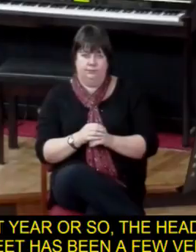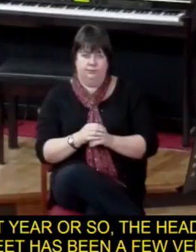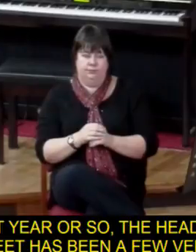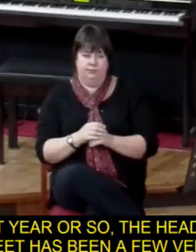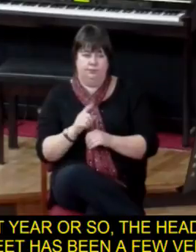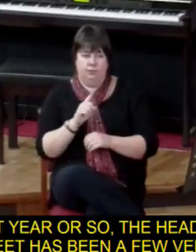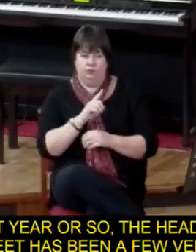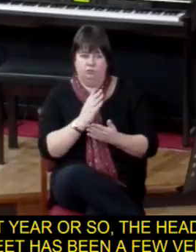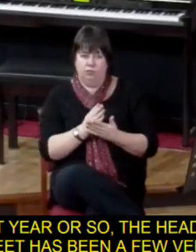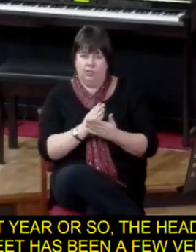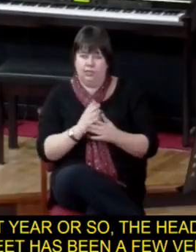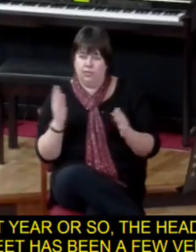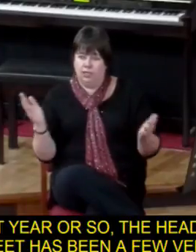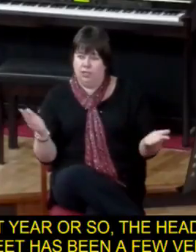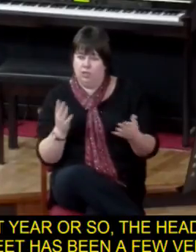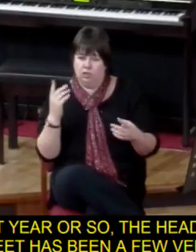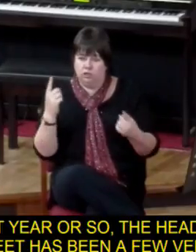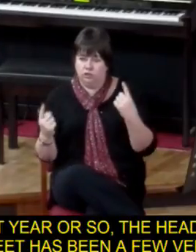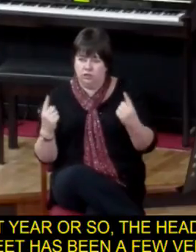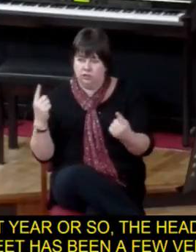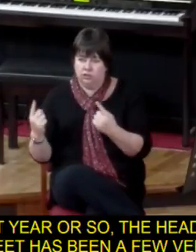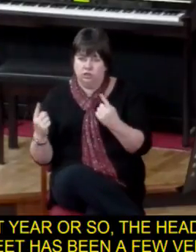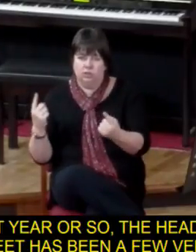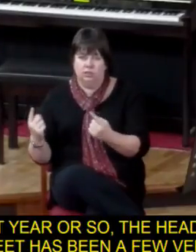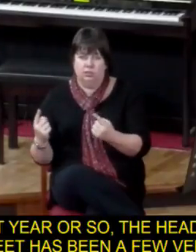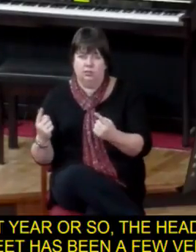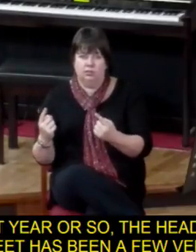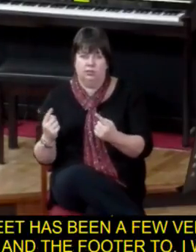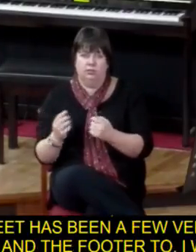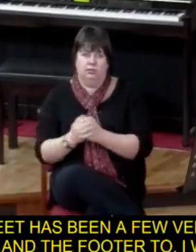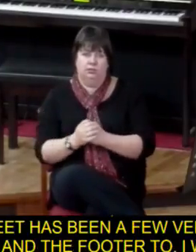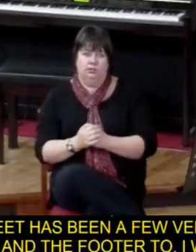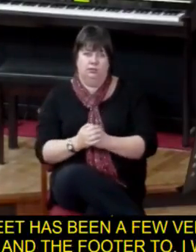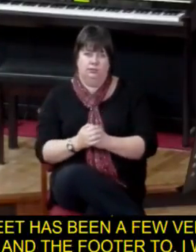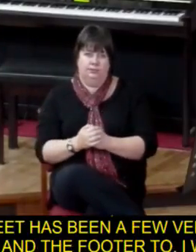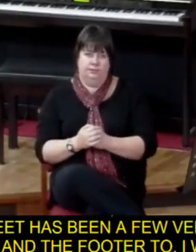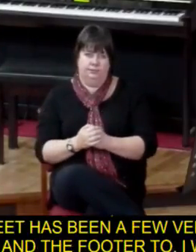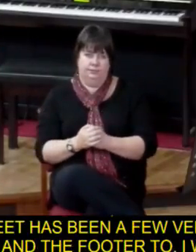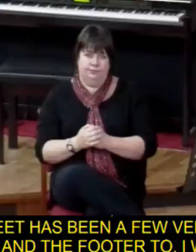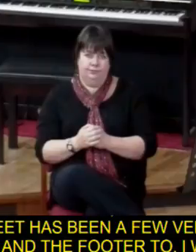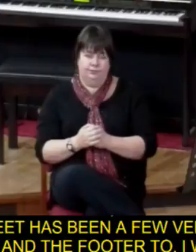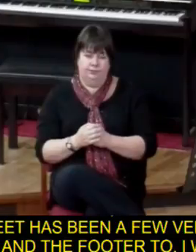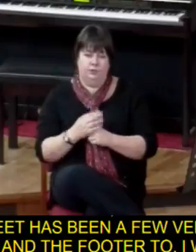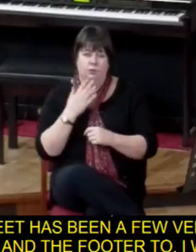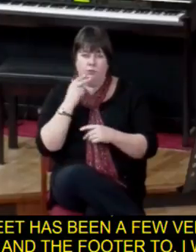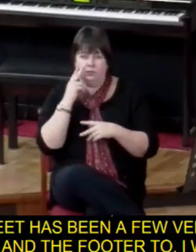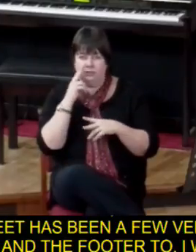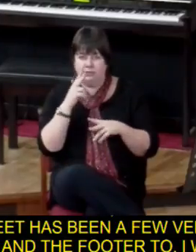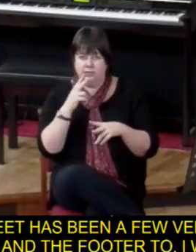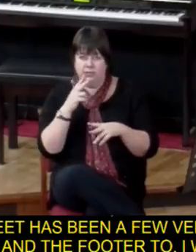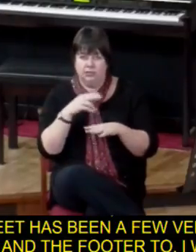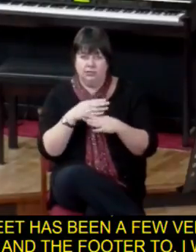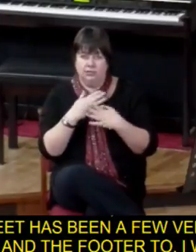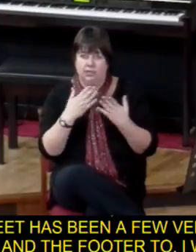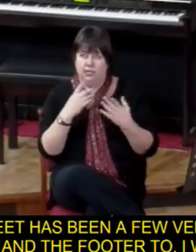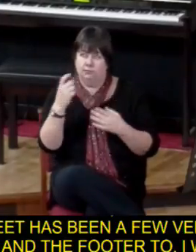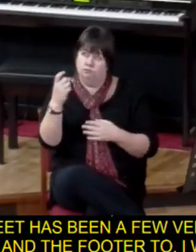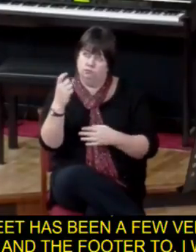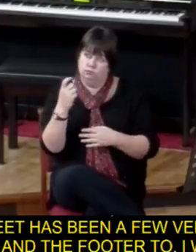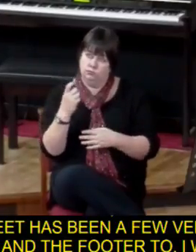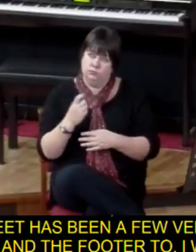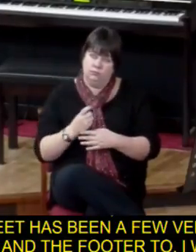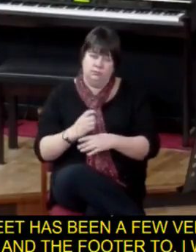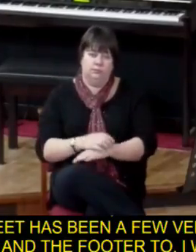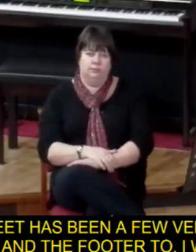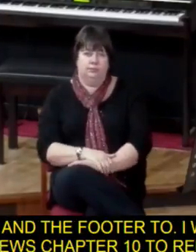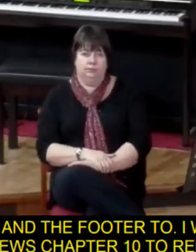but encouraging one another, and all the more as you see the day approaching.